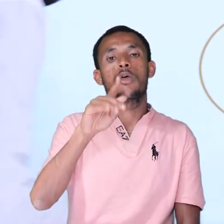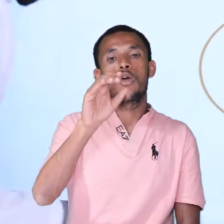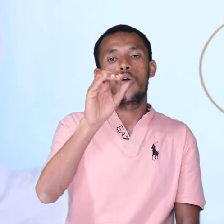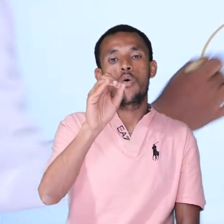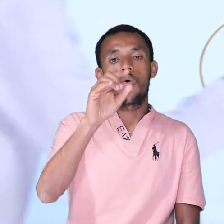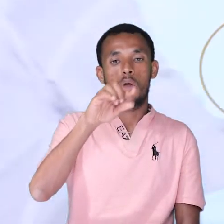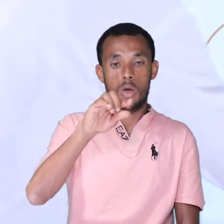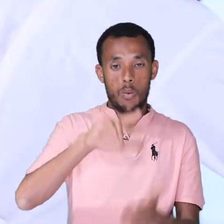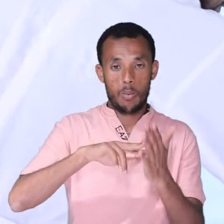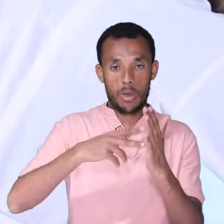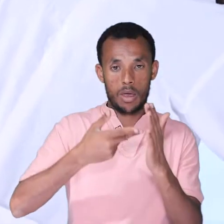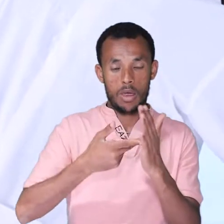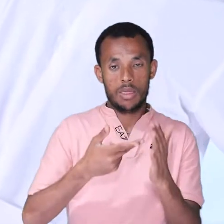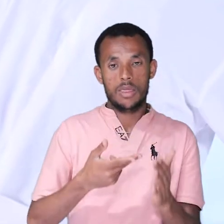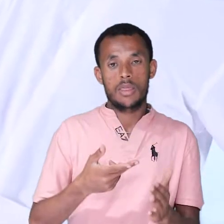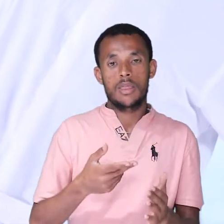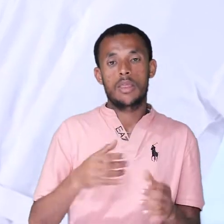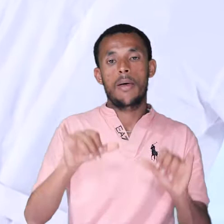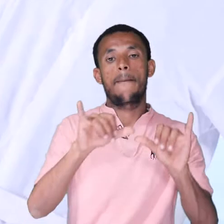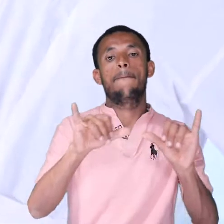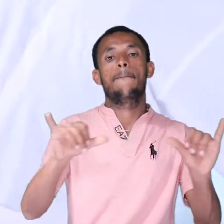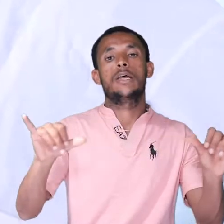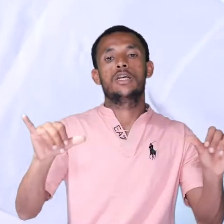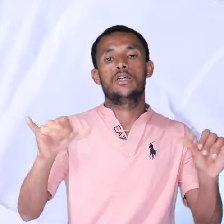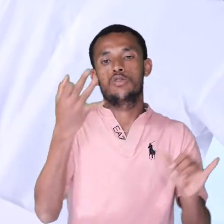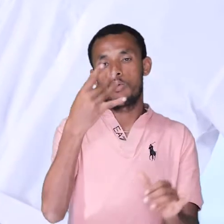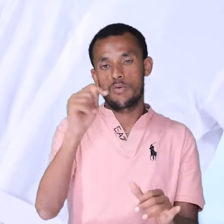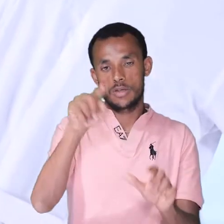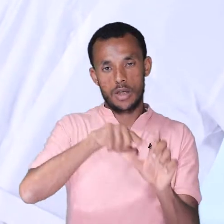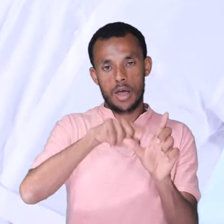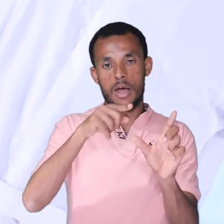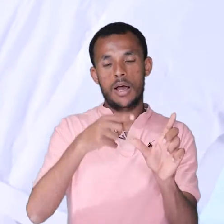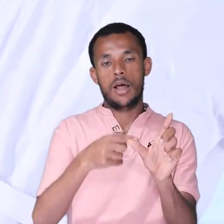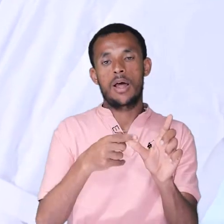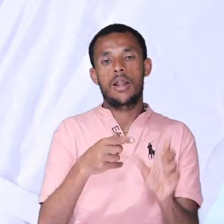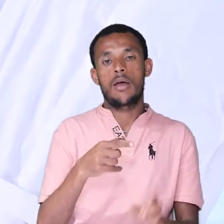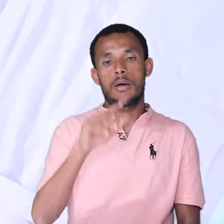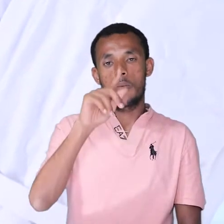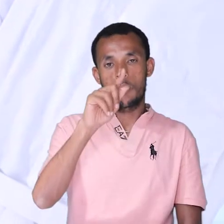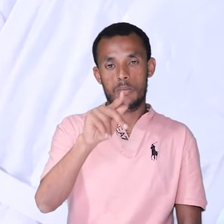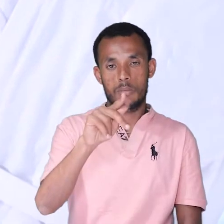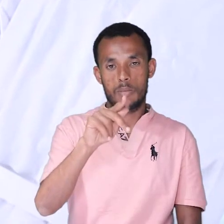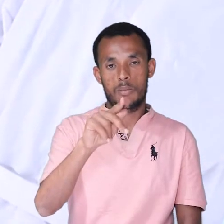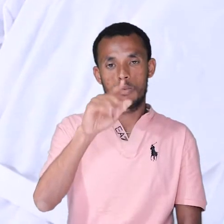POQ mean that mean measures of angle POQ.